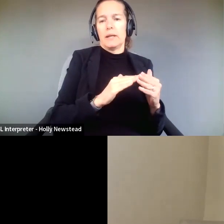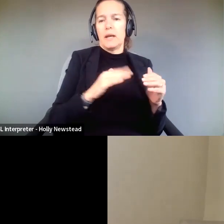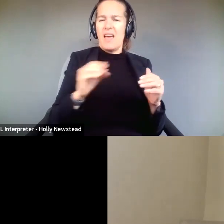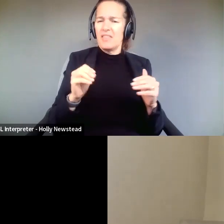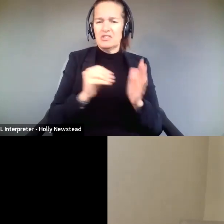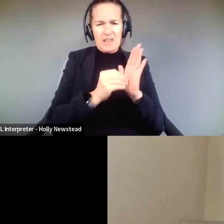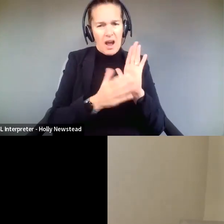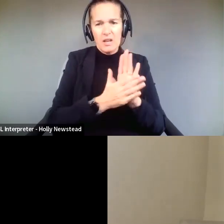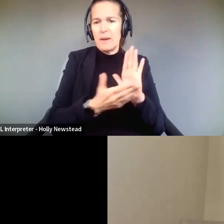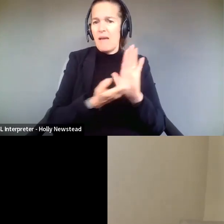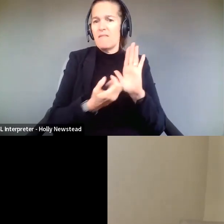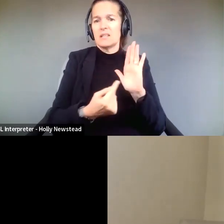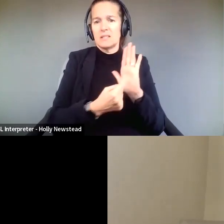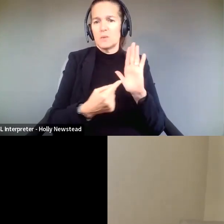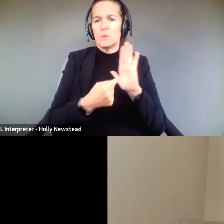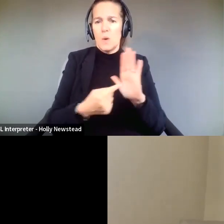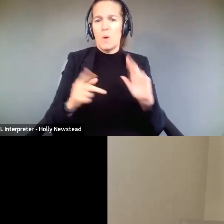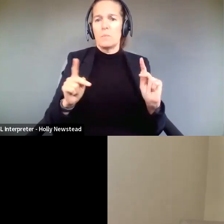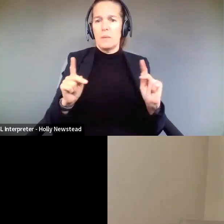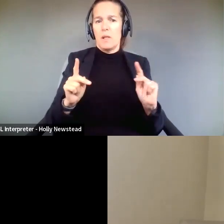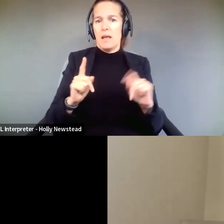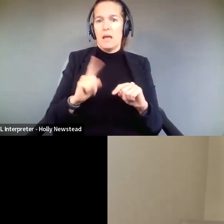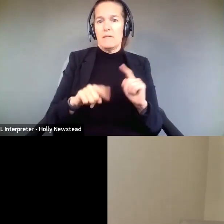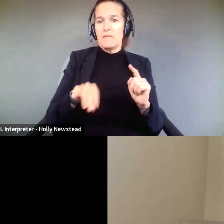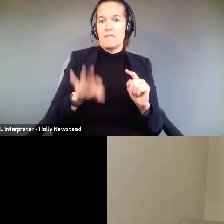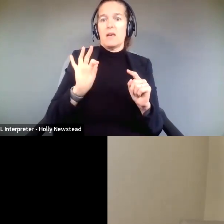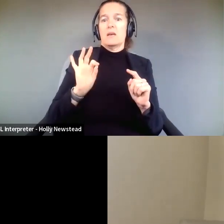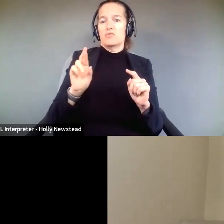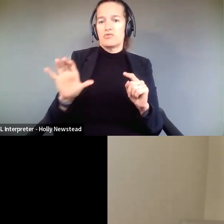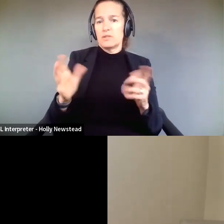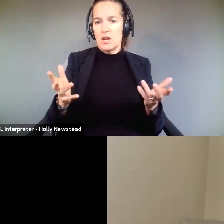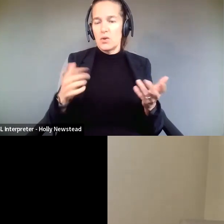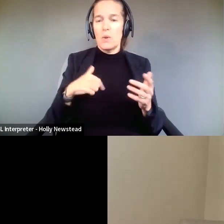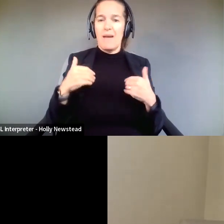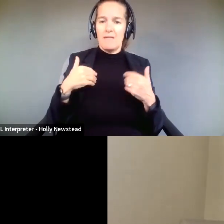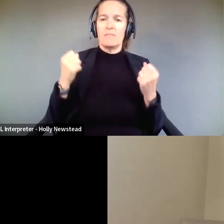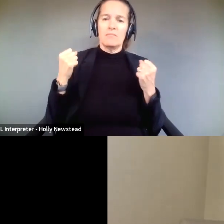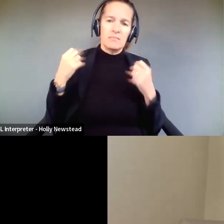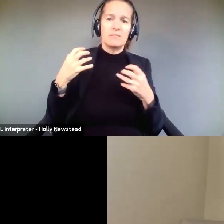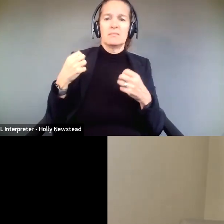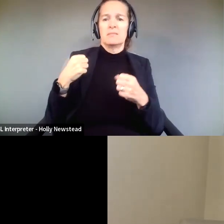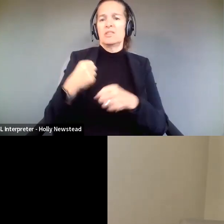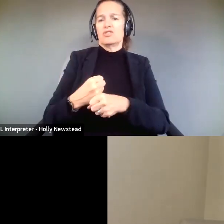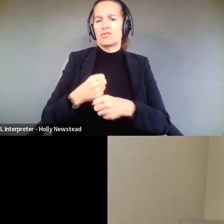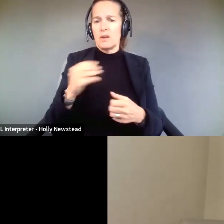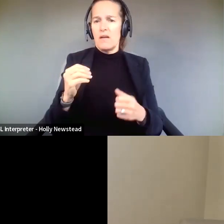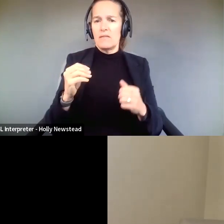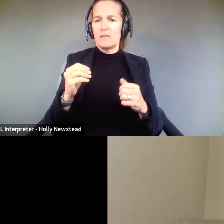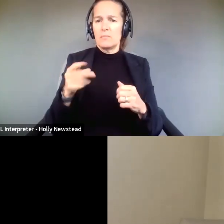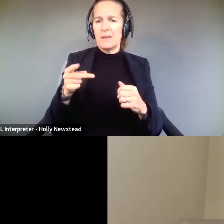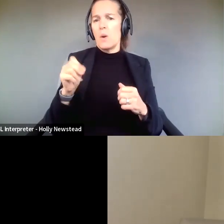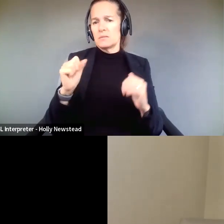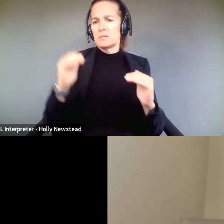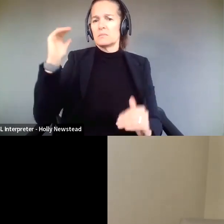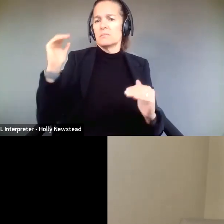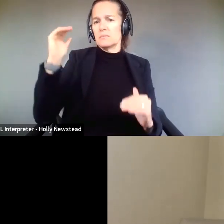show the people aren't even finding the regional center's door. We have a decade's worth of information regarding purchase of service disparities. What